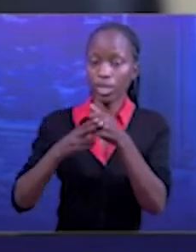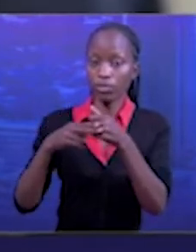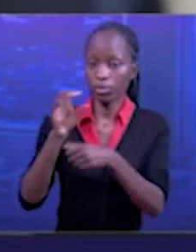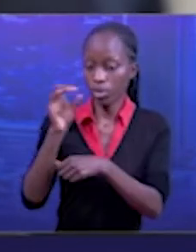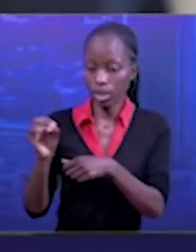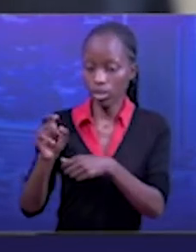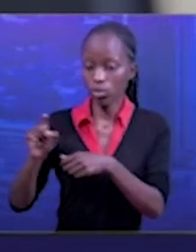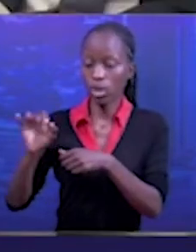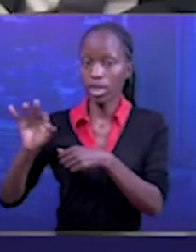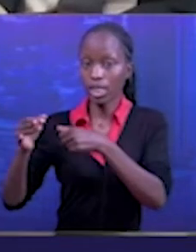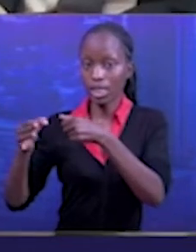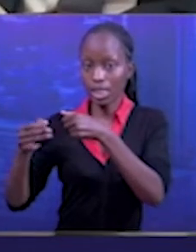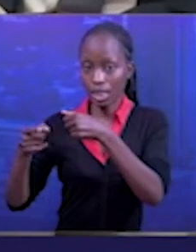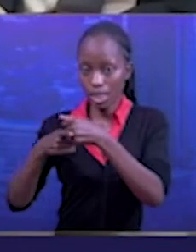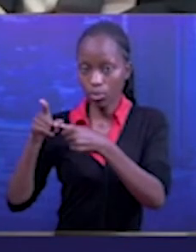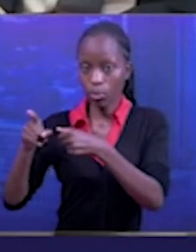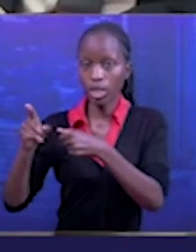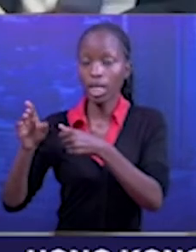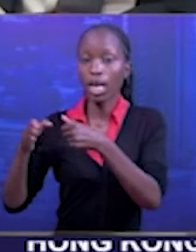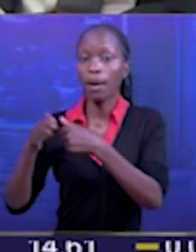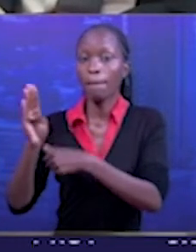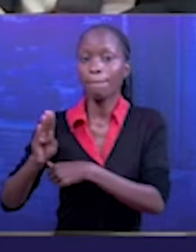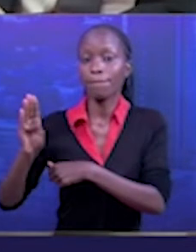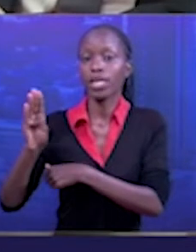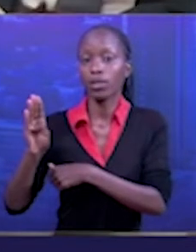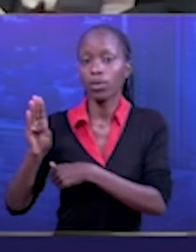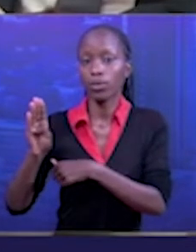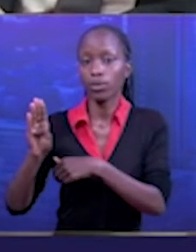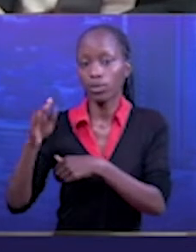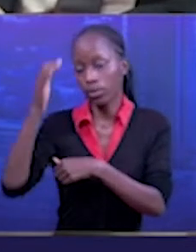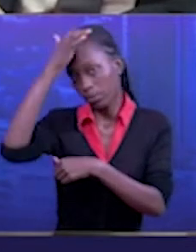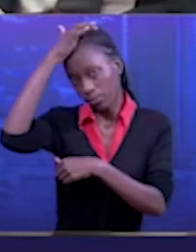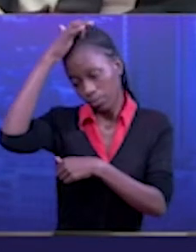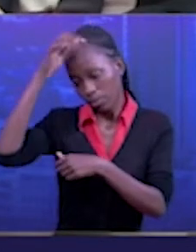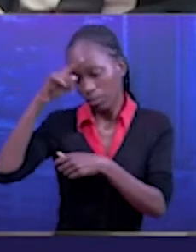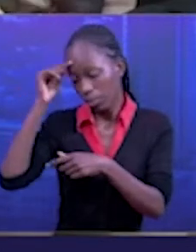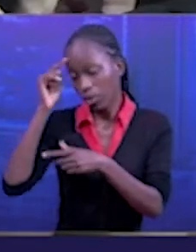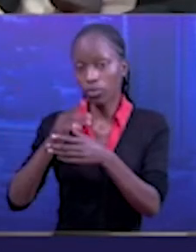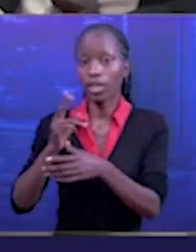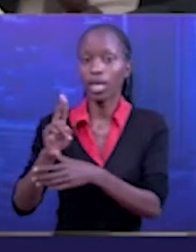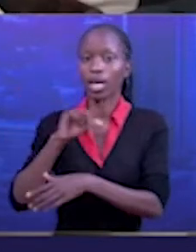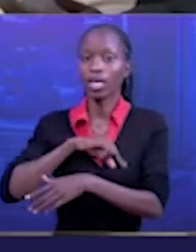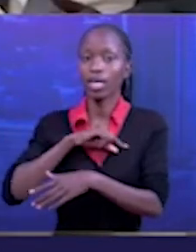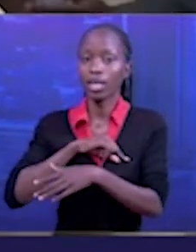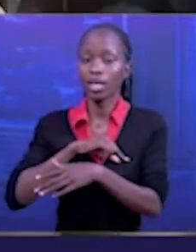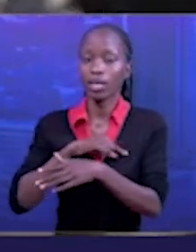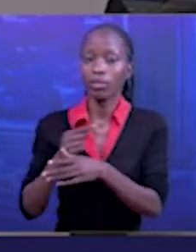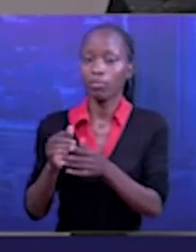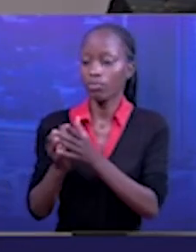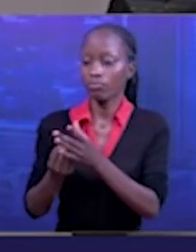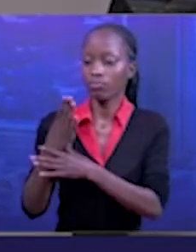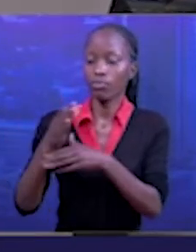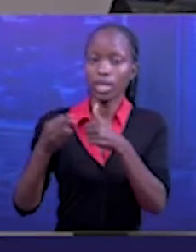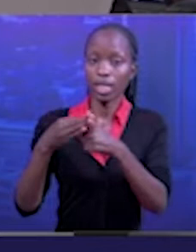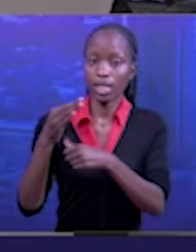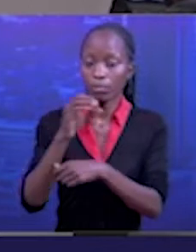to 36.9 billion shillings, primarily due to the high interest income, which increased by 8% year